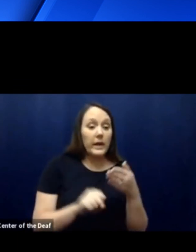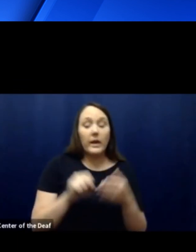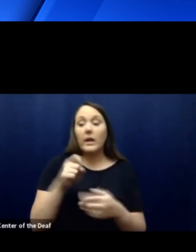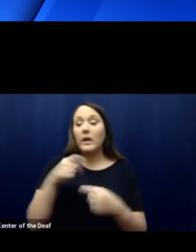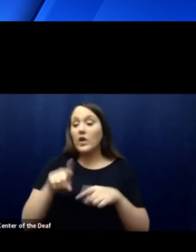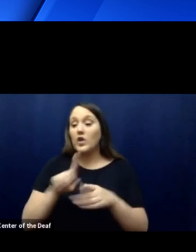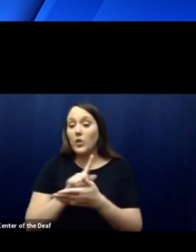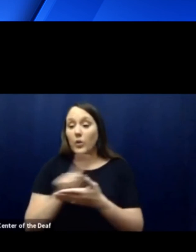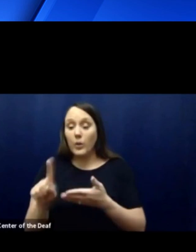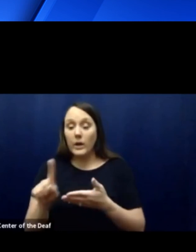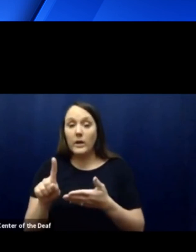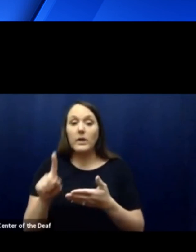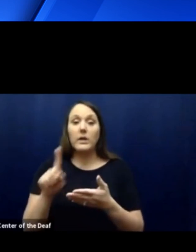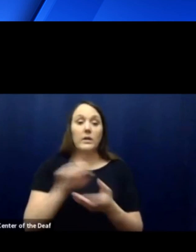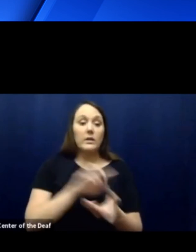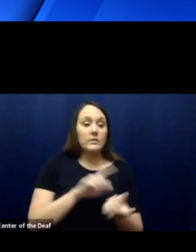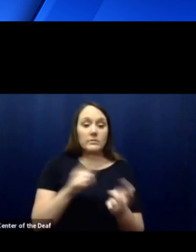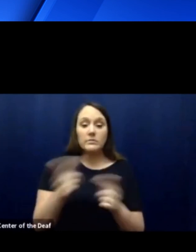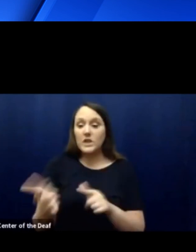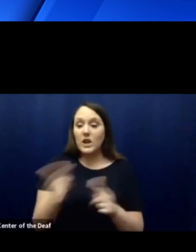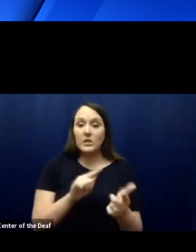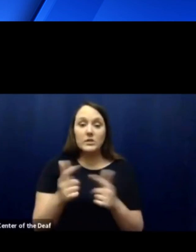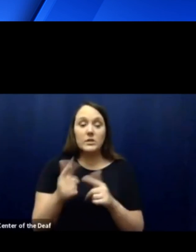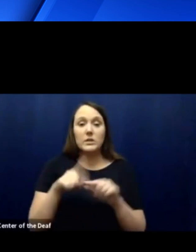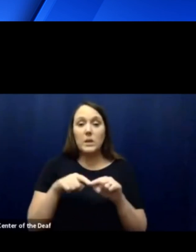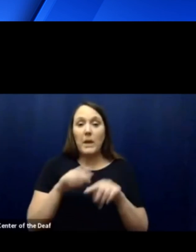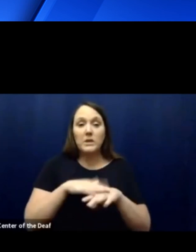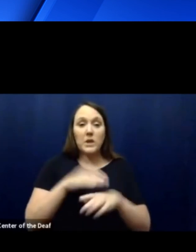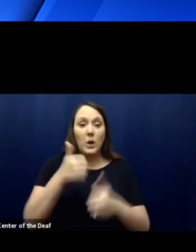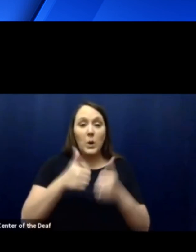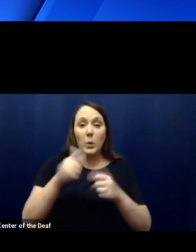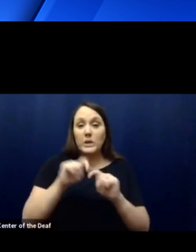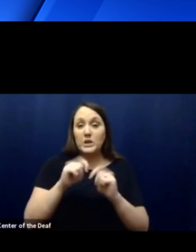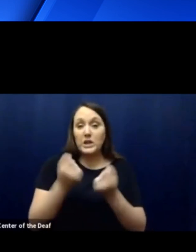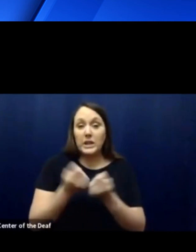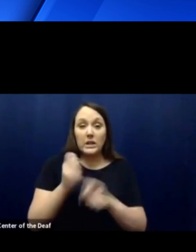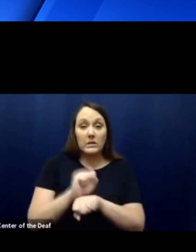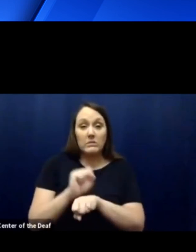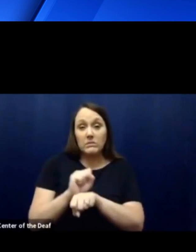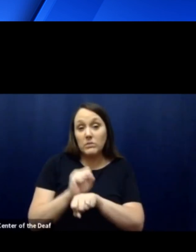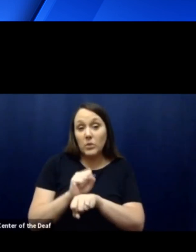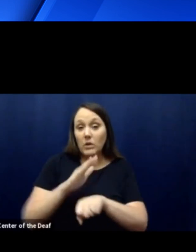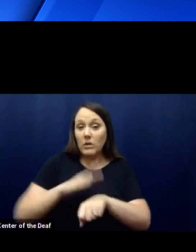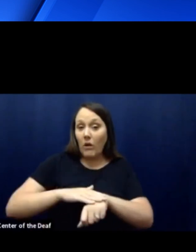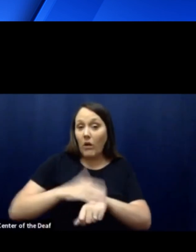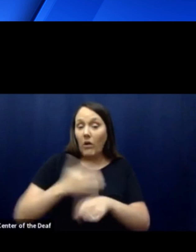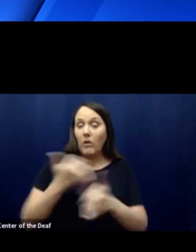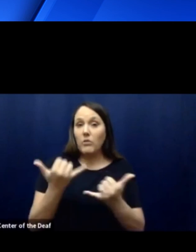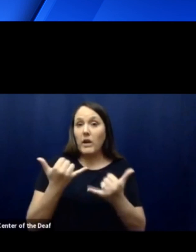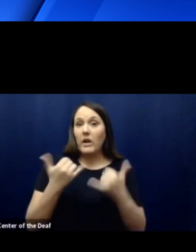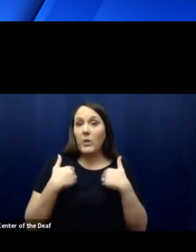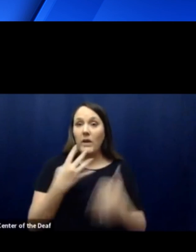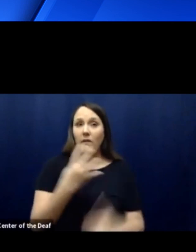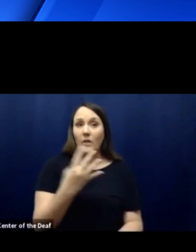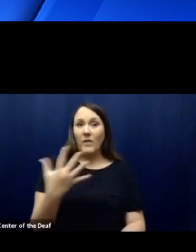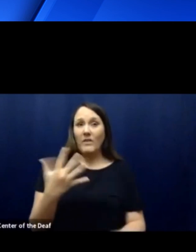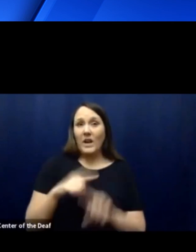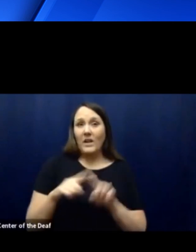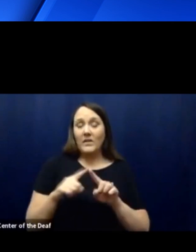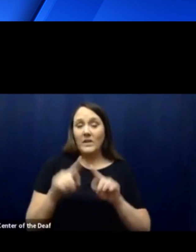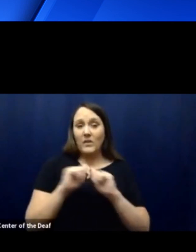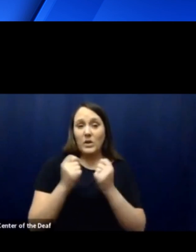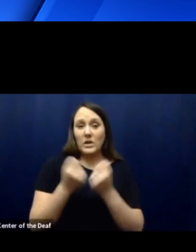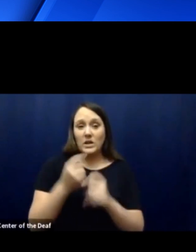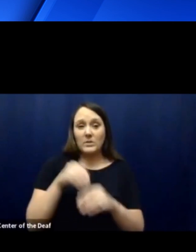week, and so they shift around. So it depends on which team is on. I think right now we have 4 or 5 teams